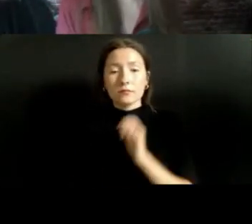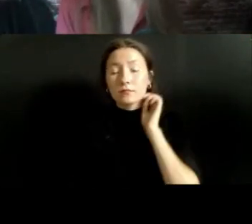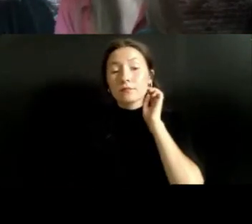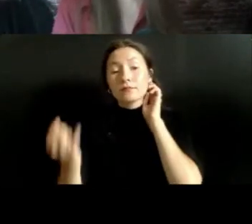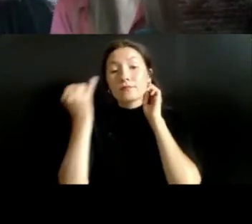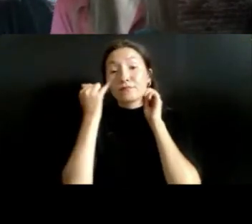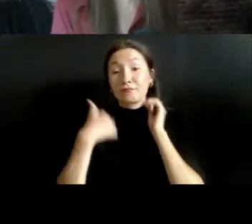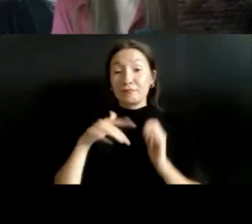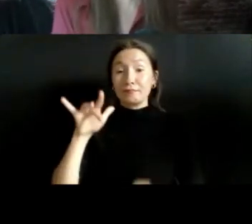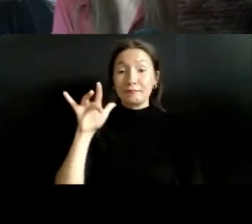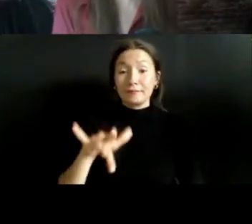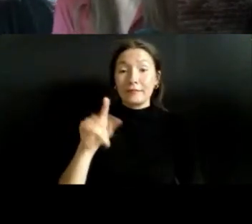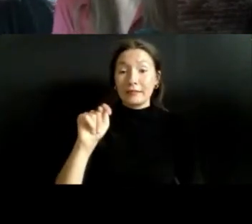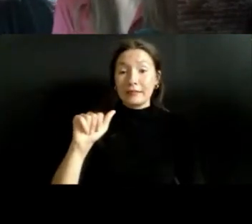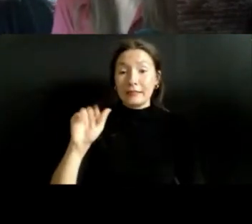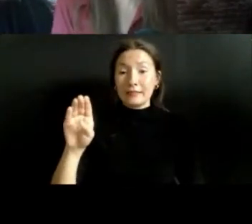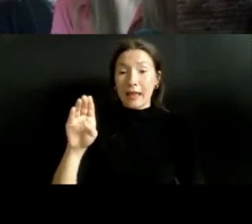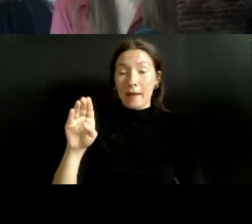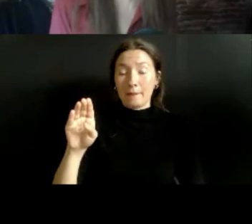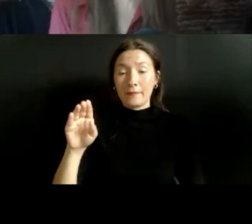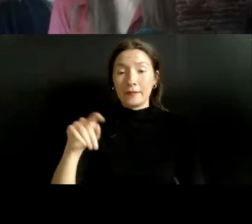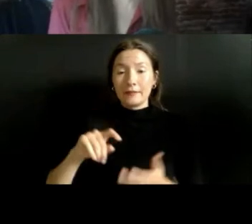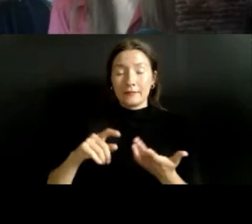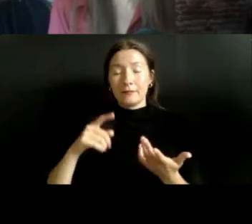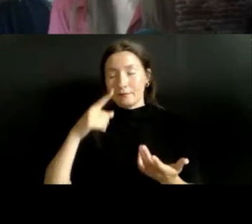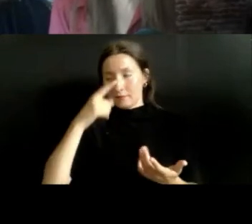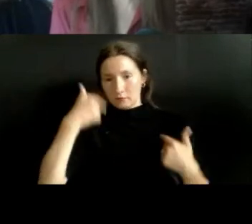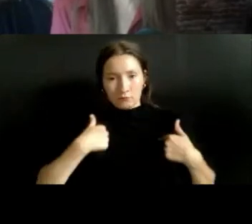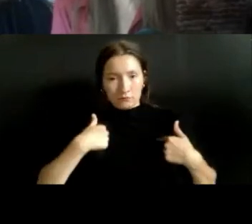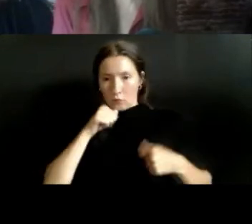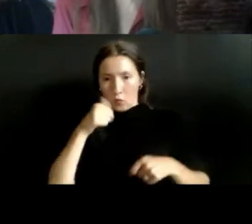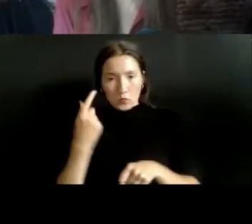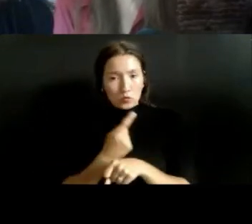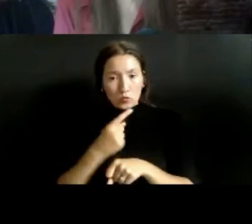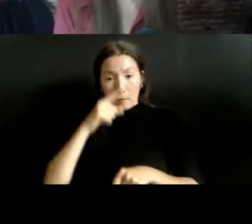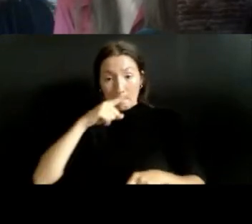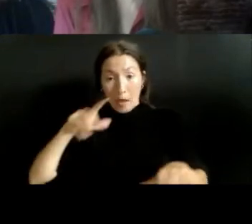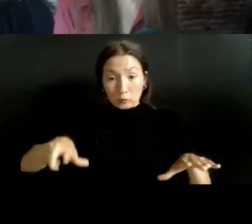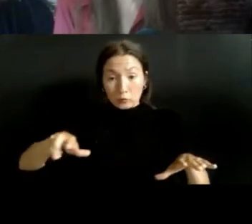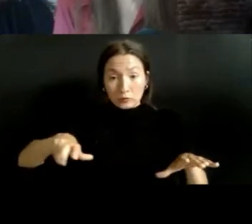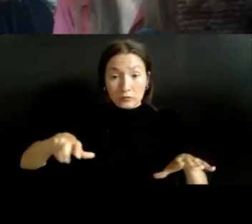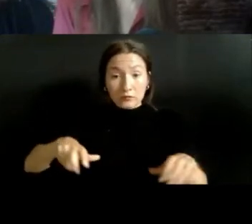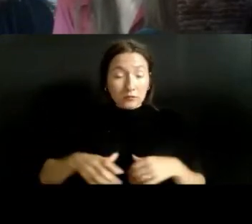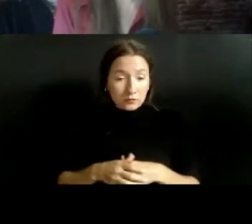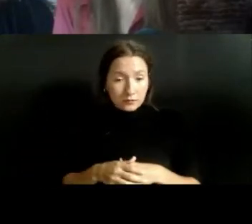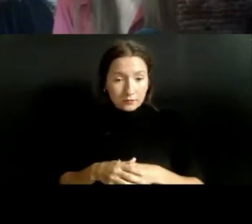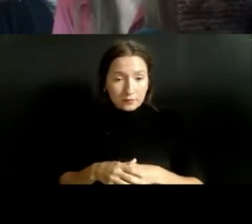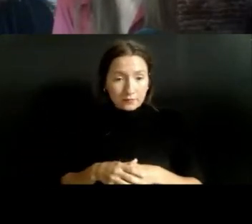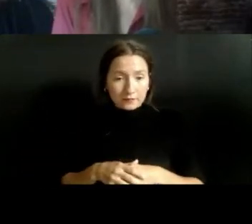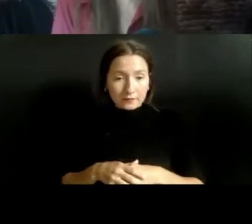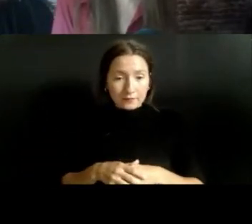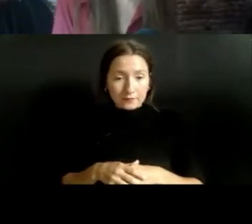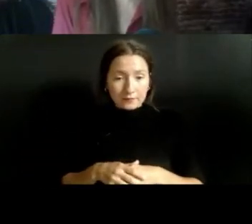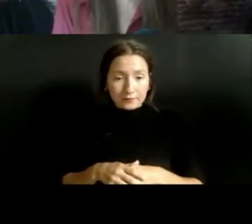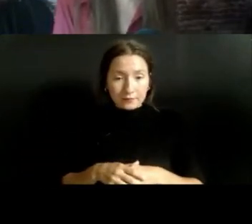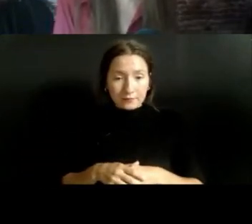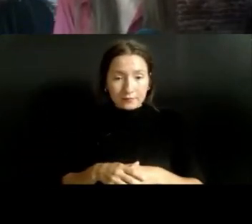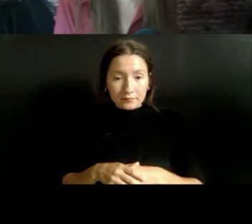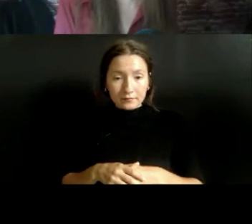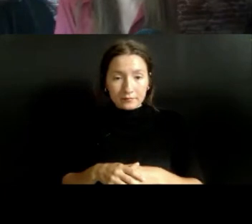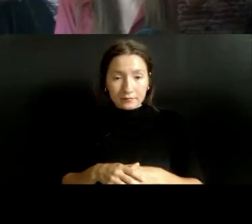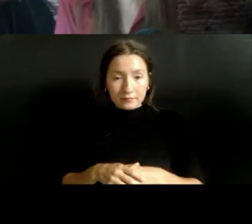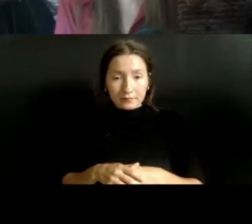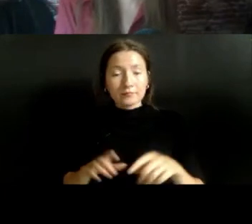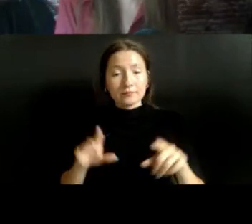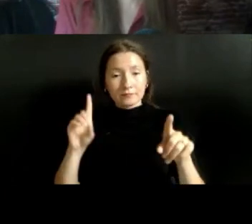I can, there we go. There, I have the data tab as one of my options. I have the conditional formatting button as one of my